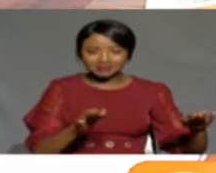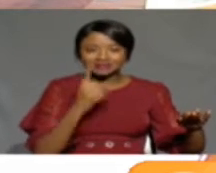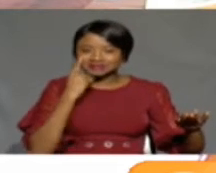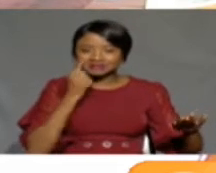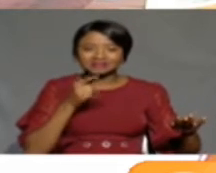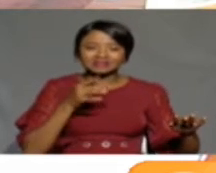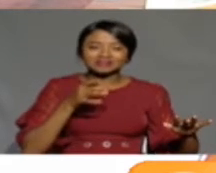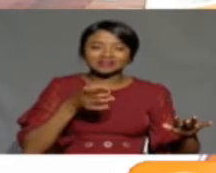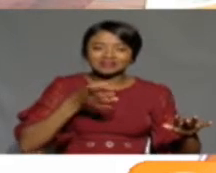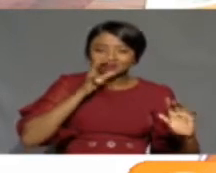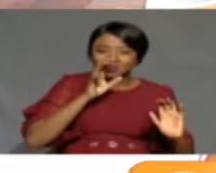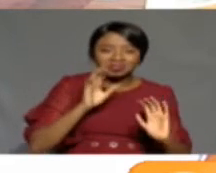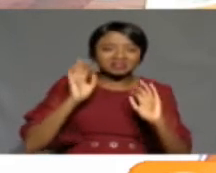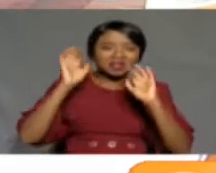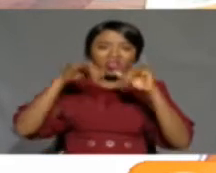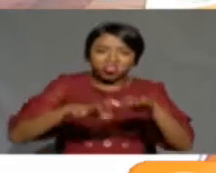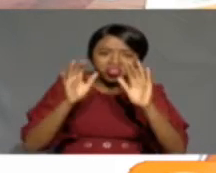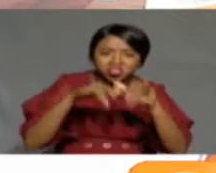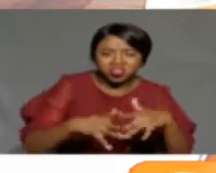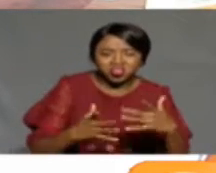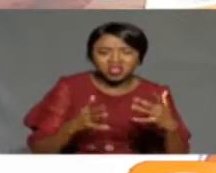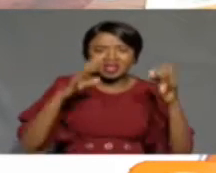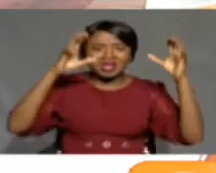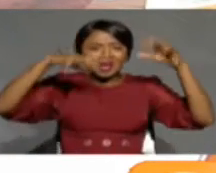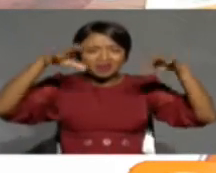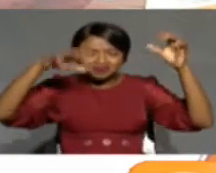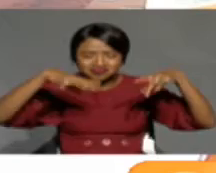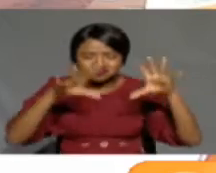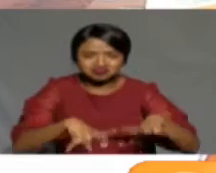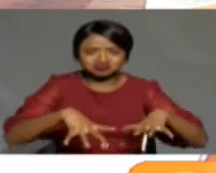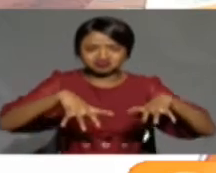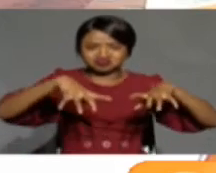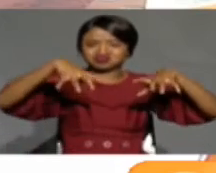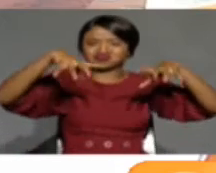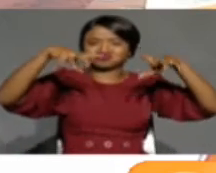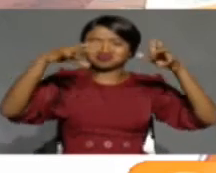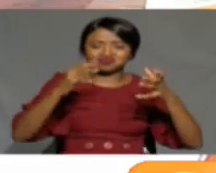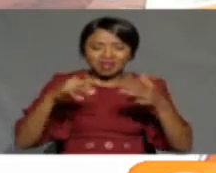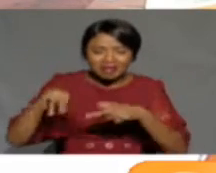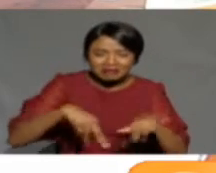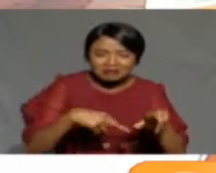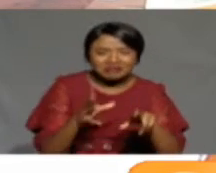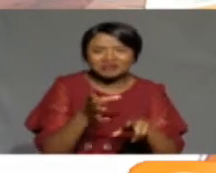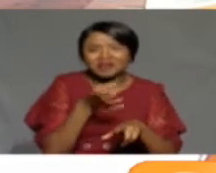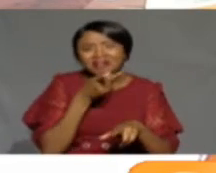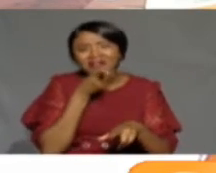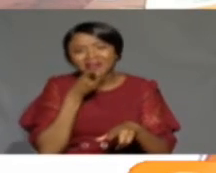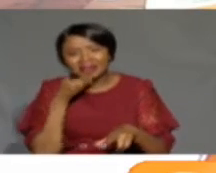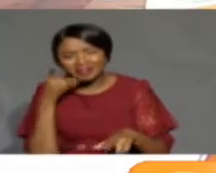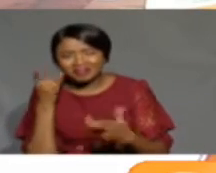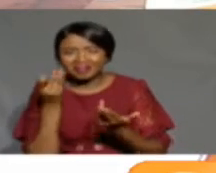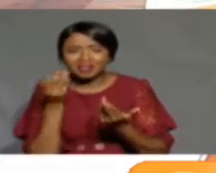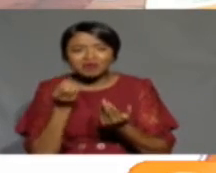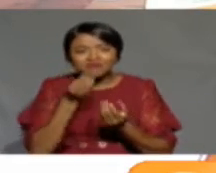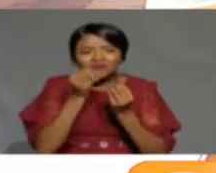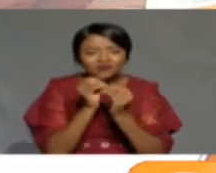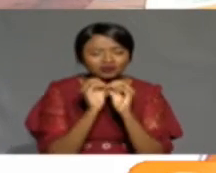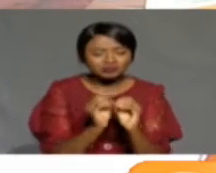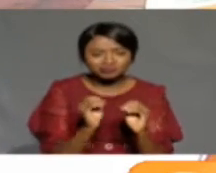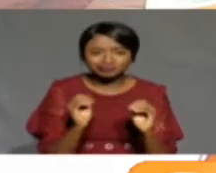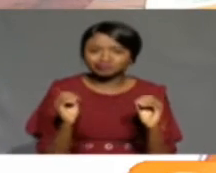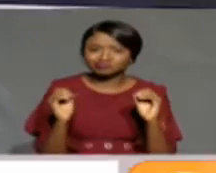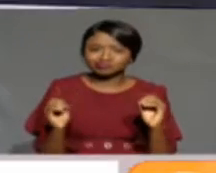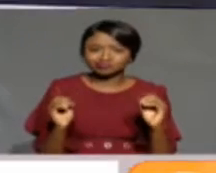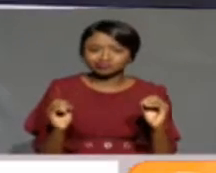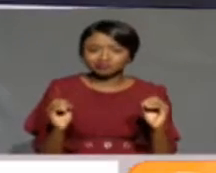floods that we have, leading to the insufficient food, mm-hmm. leading to the drying of the rivers, the and of the all rivers. Those messes. Okay. These, I would